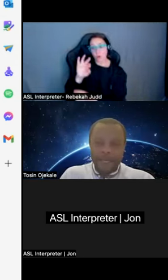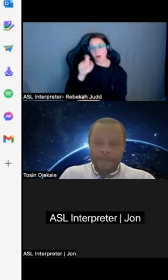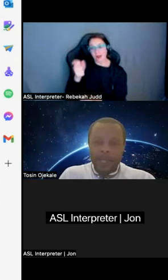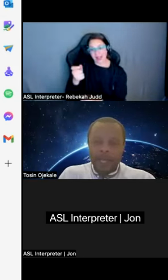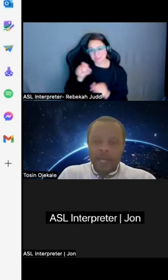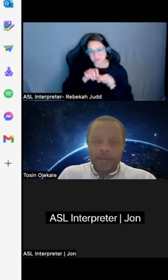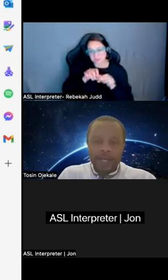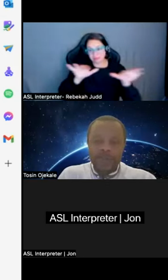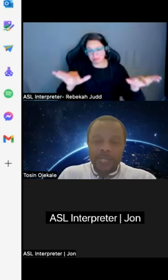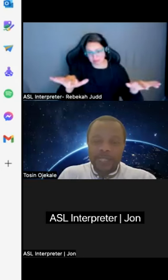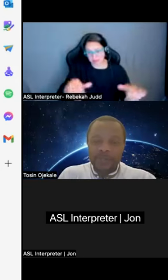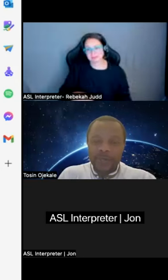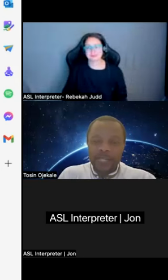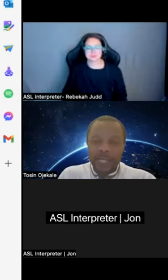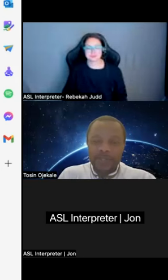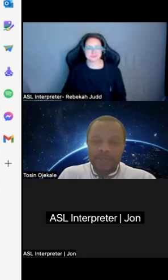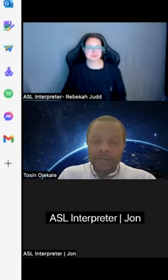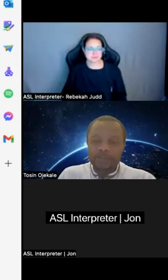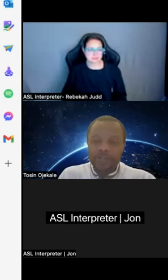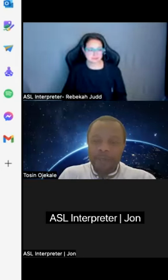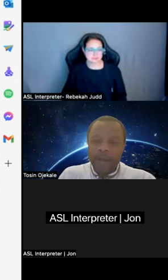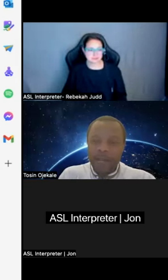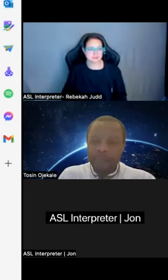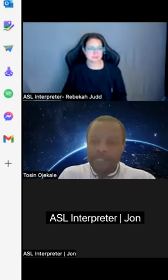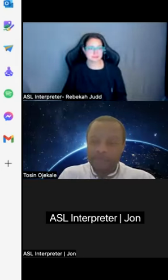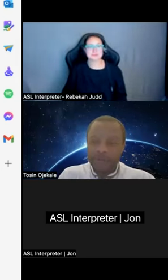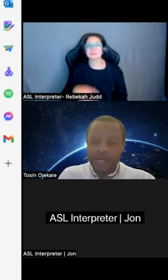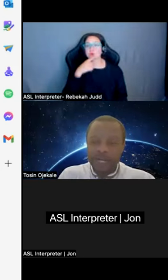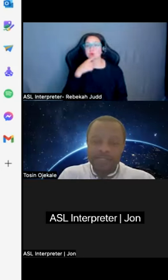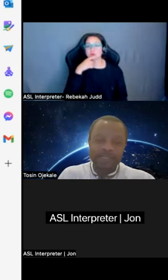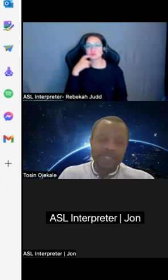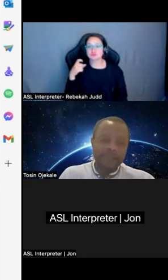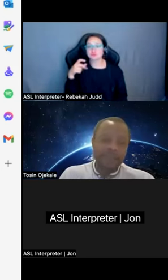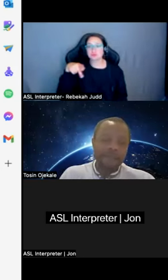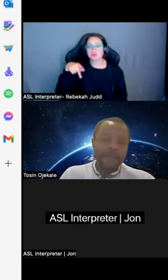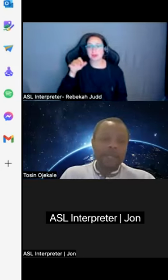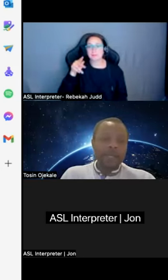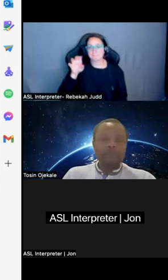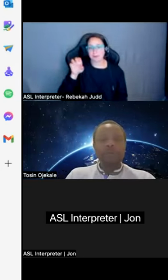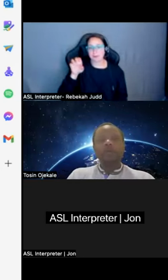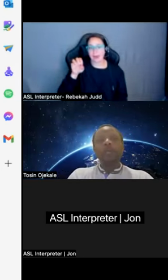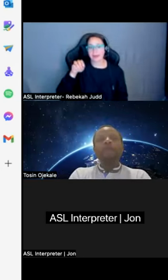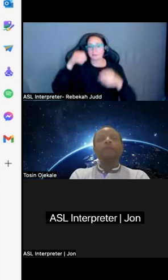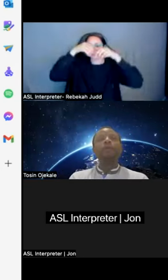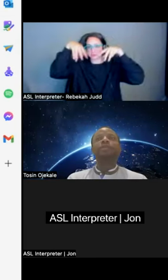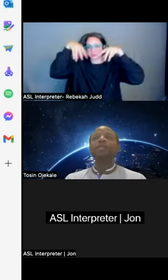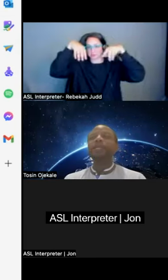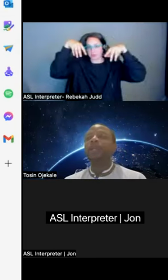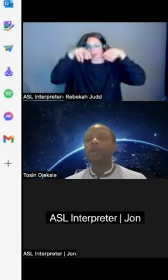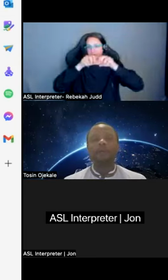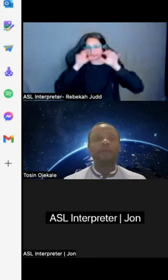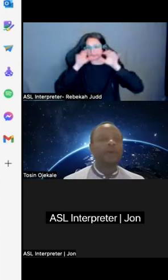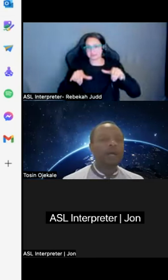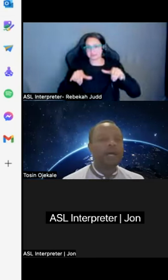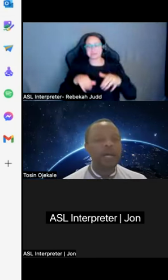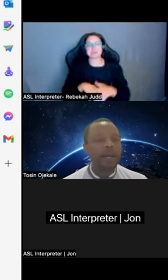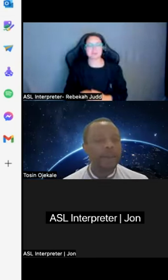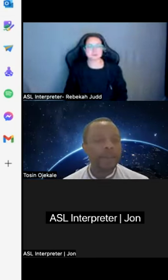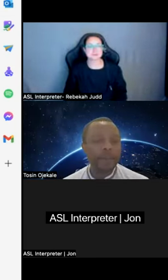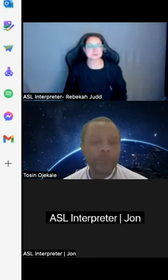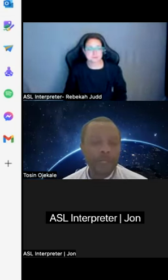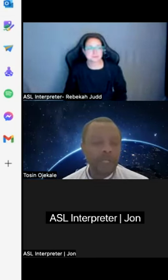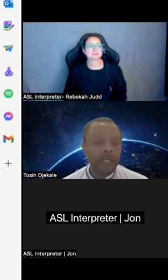Okay. All right, so the next one here talks about dry pipe sprinkler system. I'm sure if you see a lot of